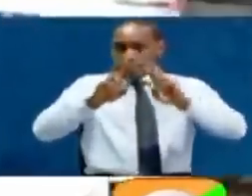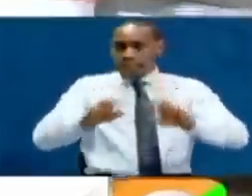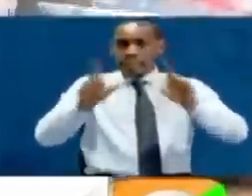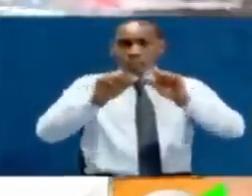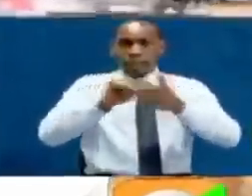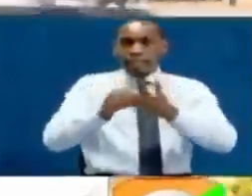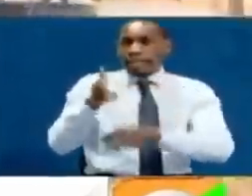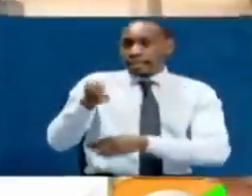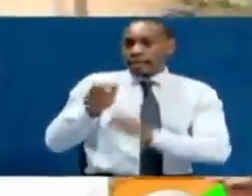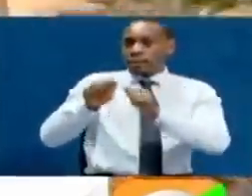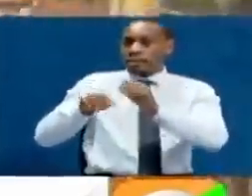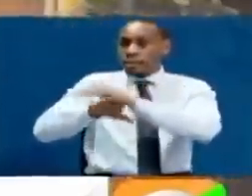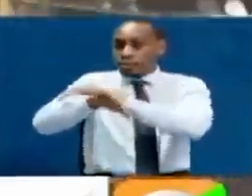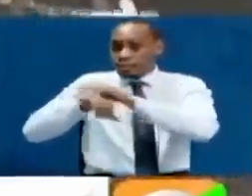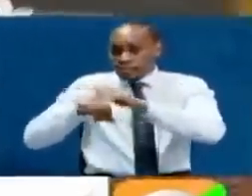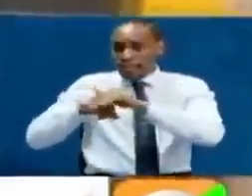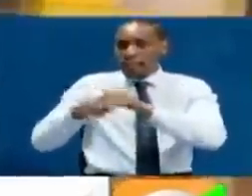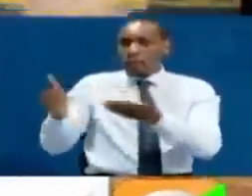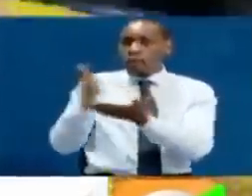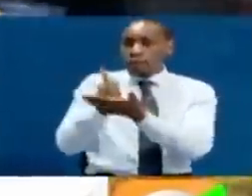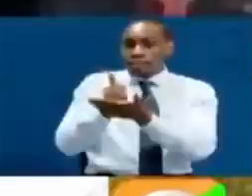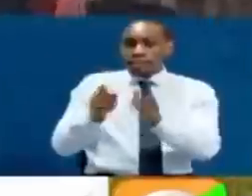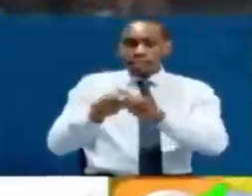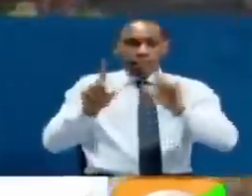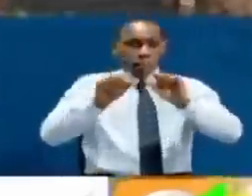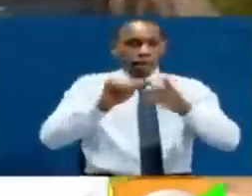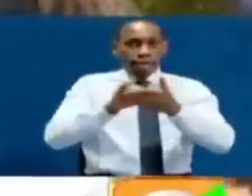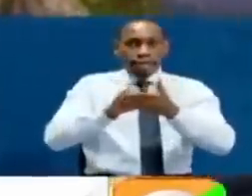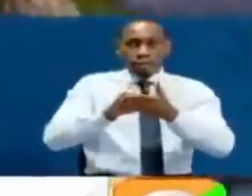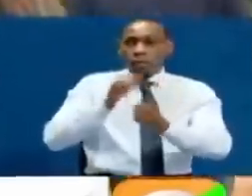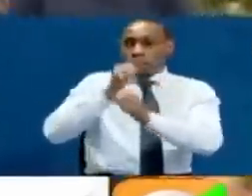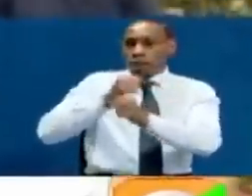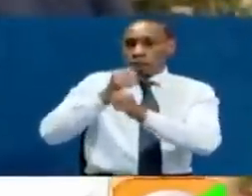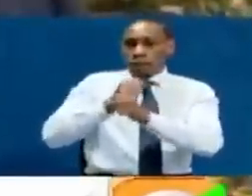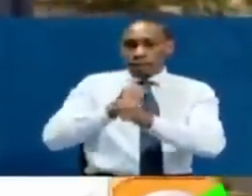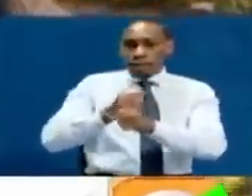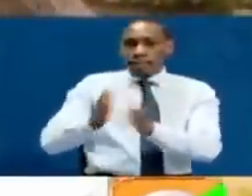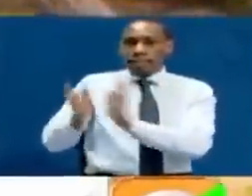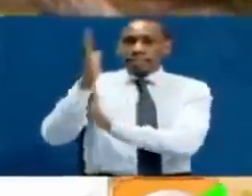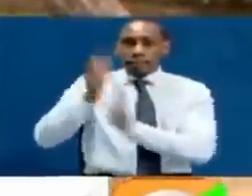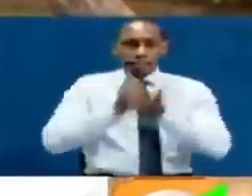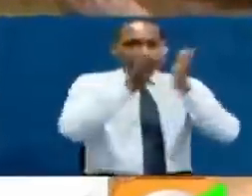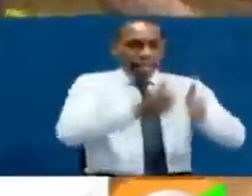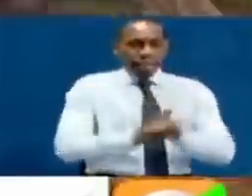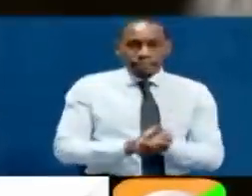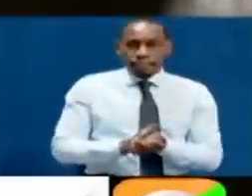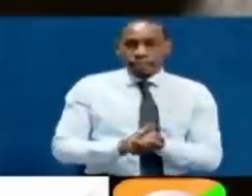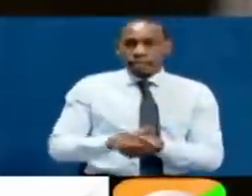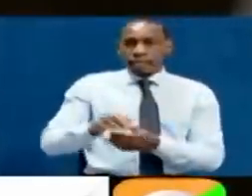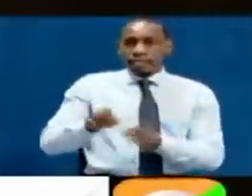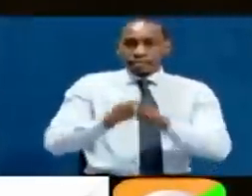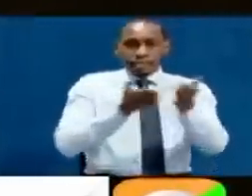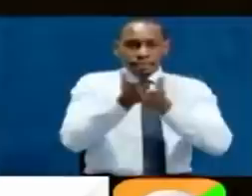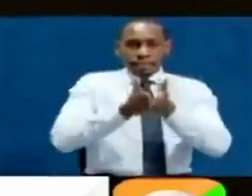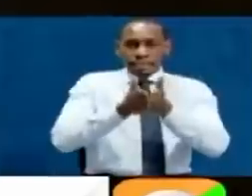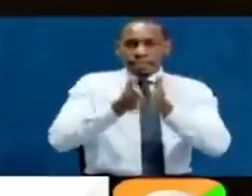investigating claims that the gun could have been stolen from Obure's office. It is alleged that Ouko works as Obure's security aide. Obure, who is a